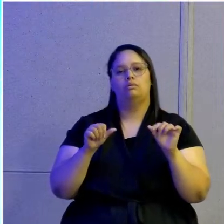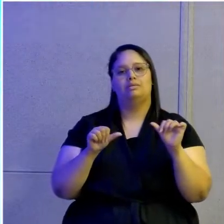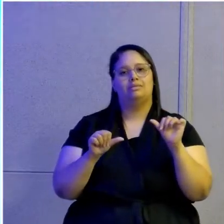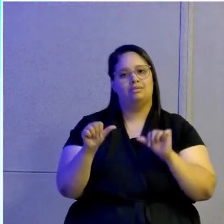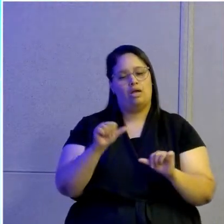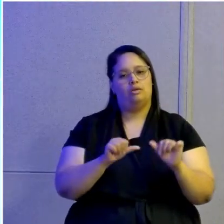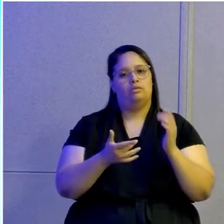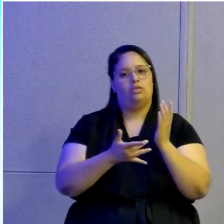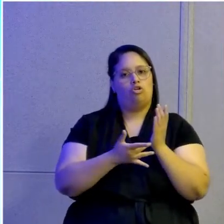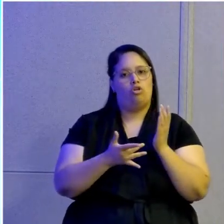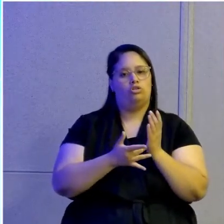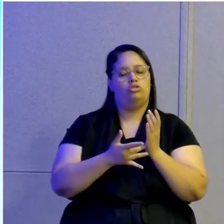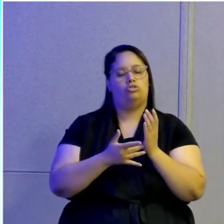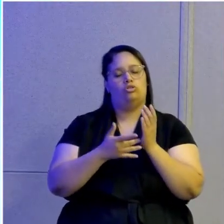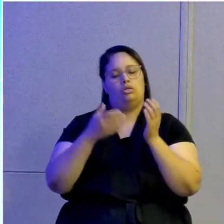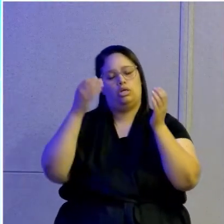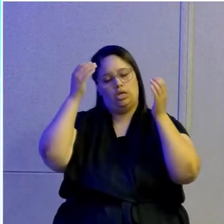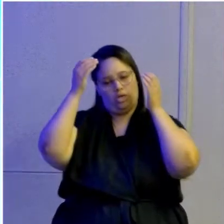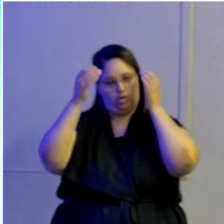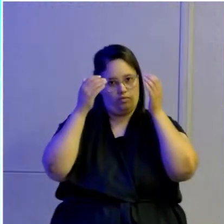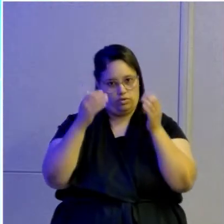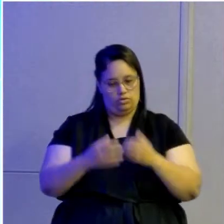Science, Technology and Innovation.